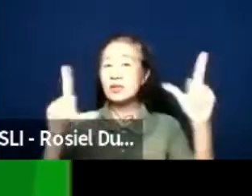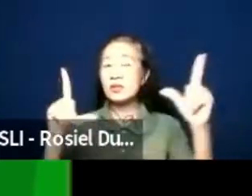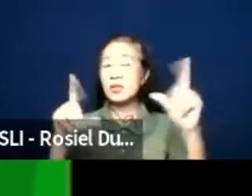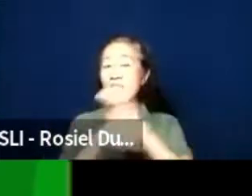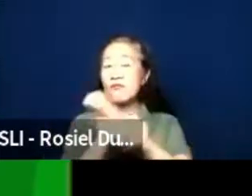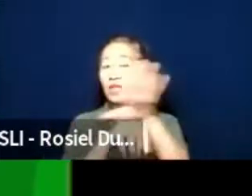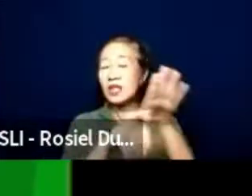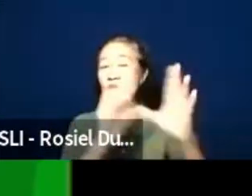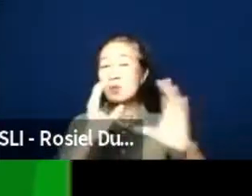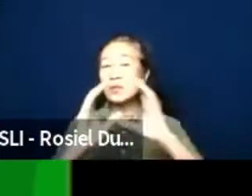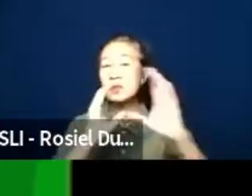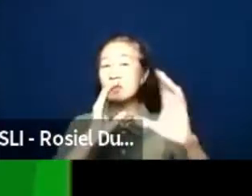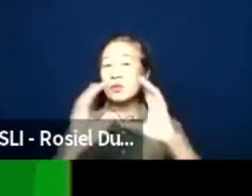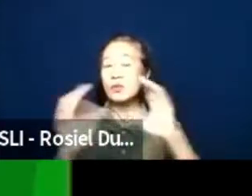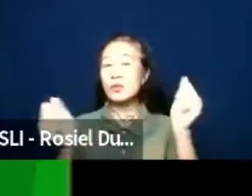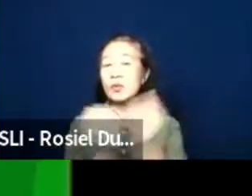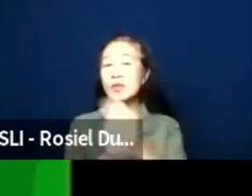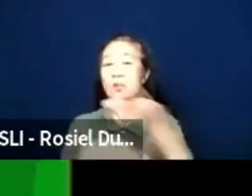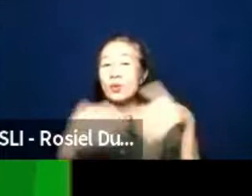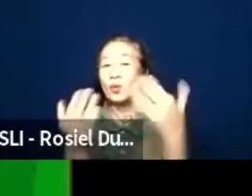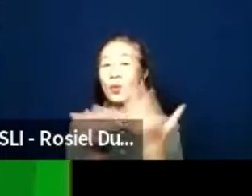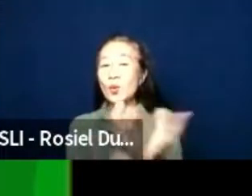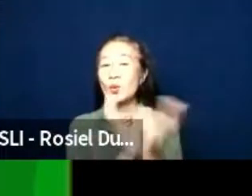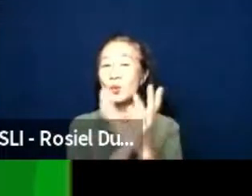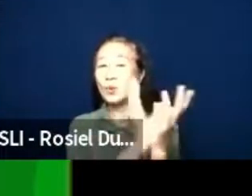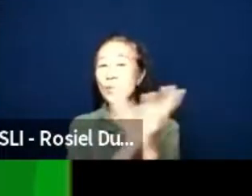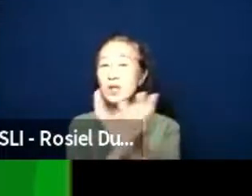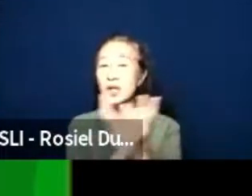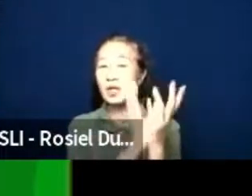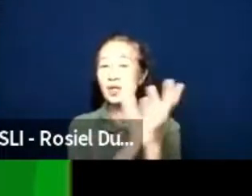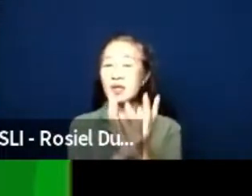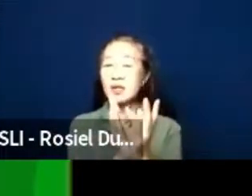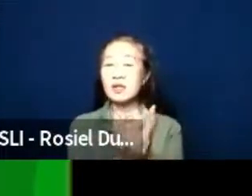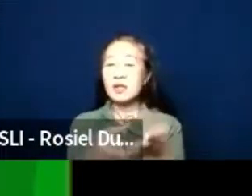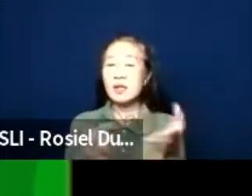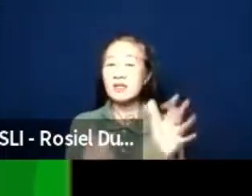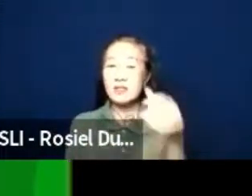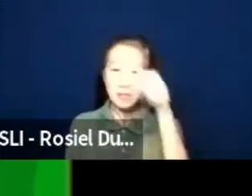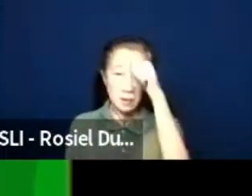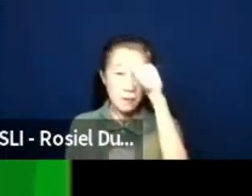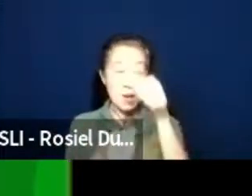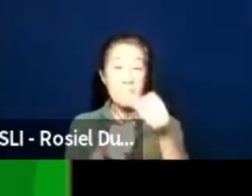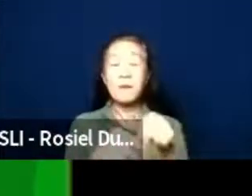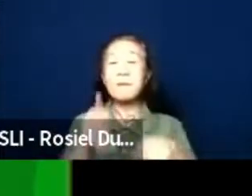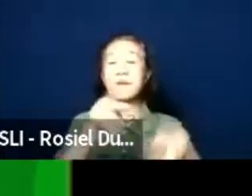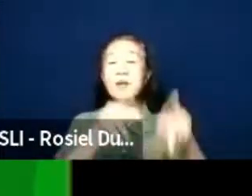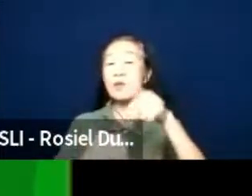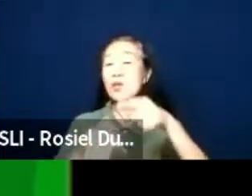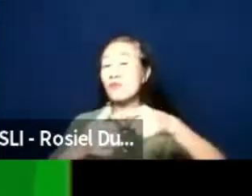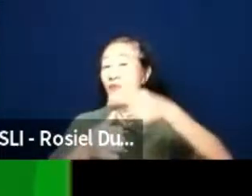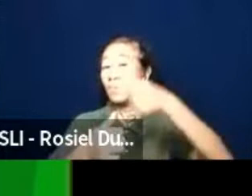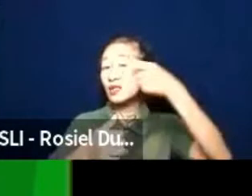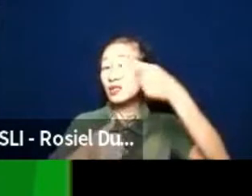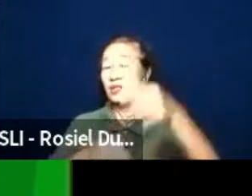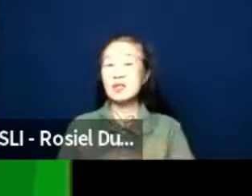communication, communicating with the whole community. Okay, let us remember people first.